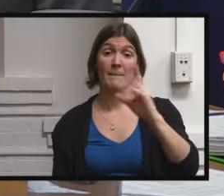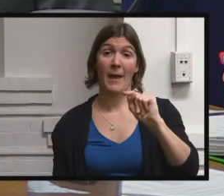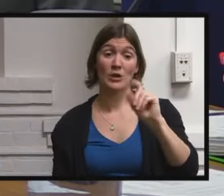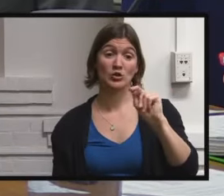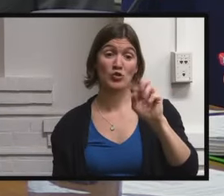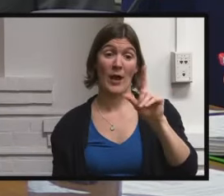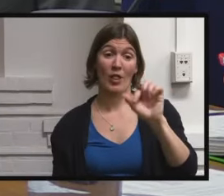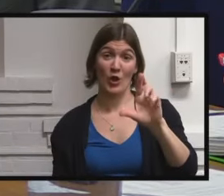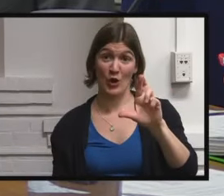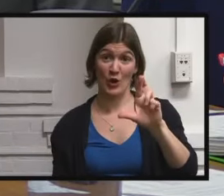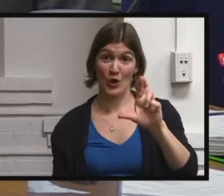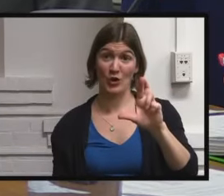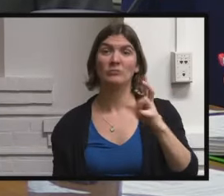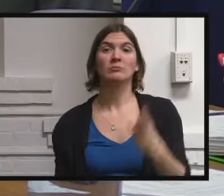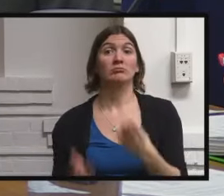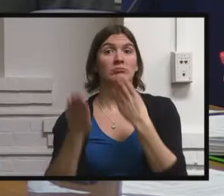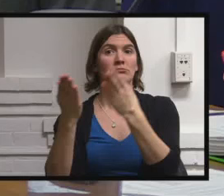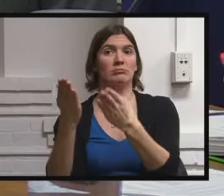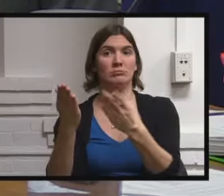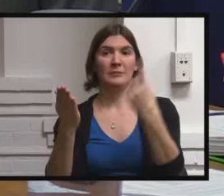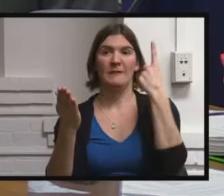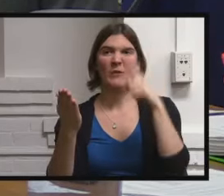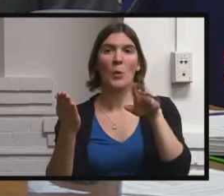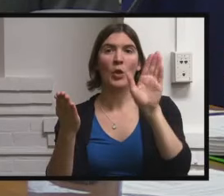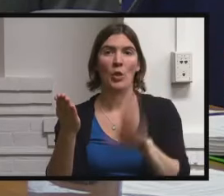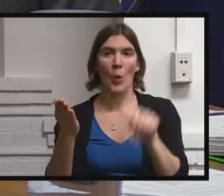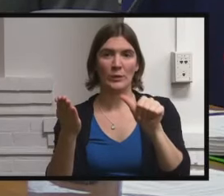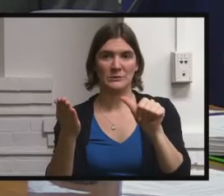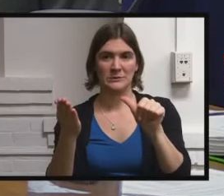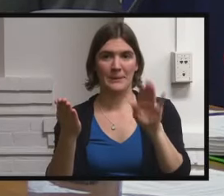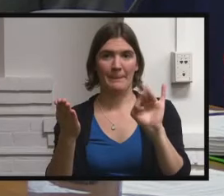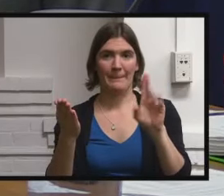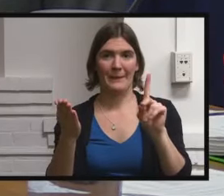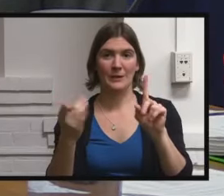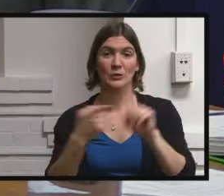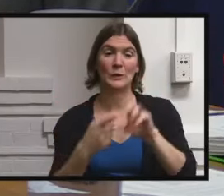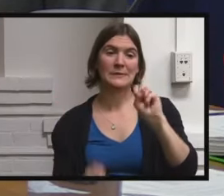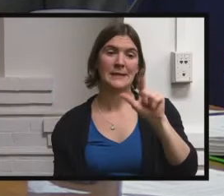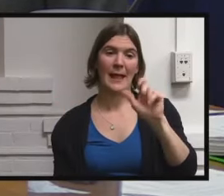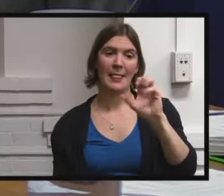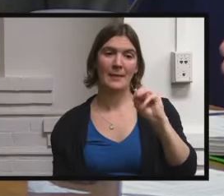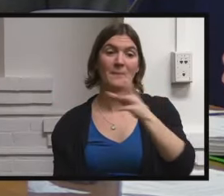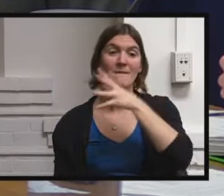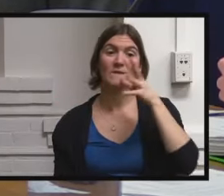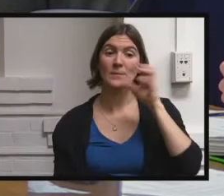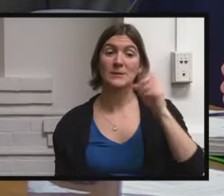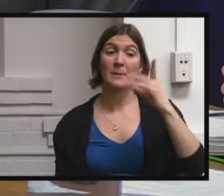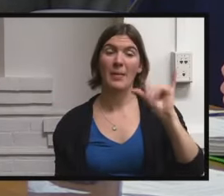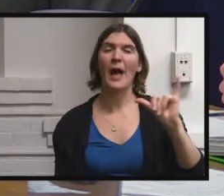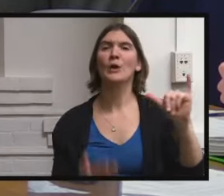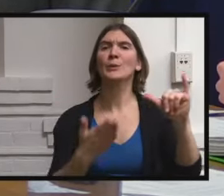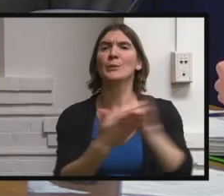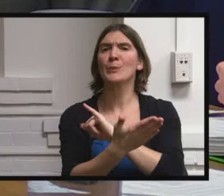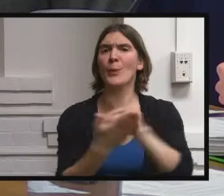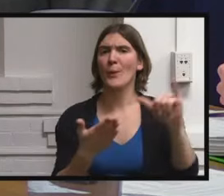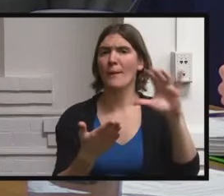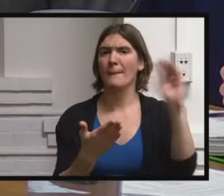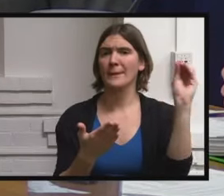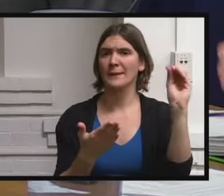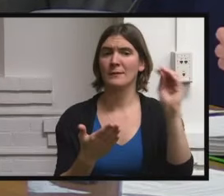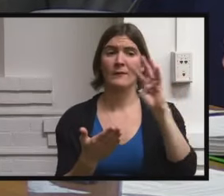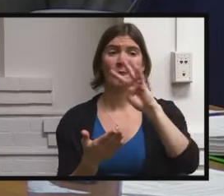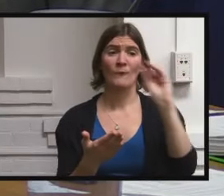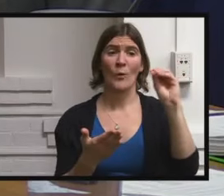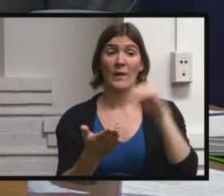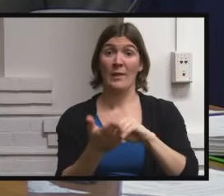trailer, which is a recommendation for a low bid award to Salem Farm Supply of Salem, New York. We have